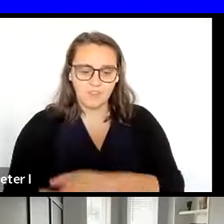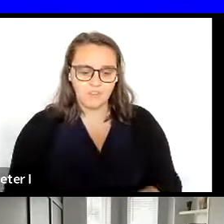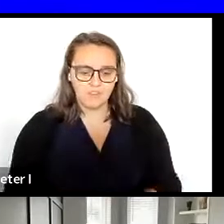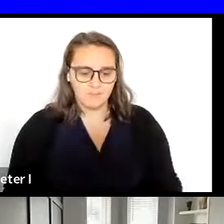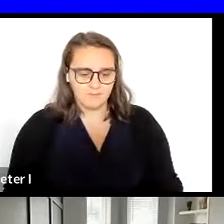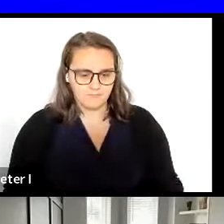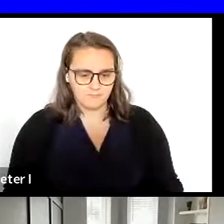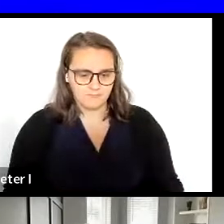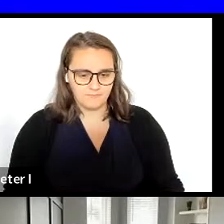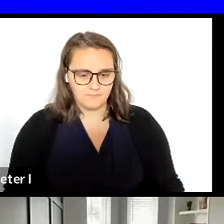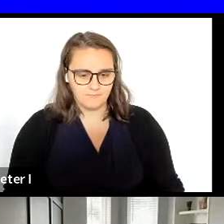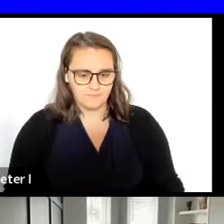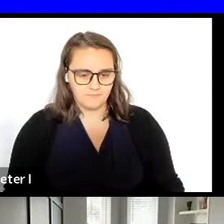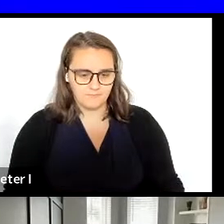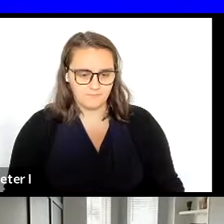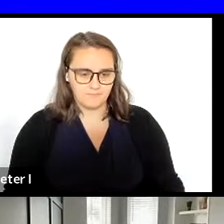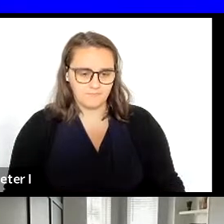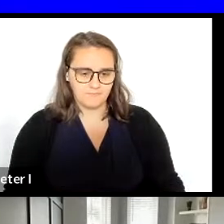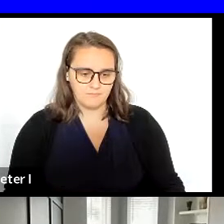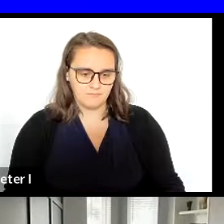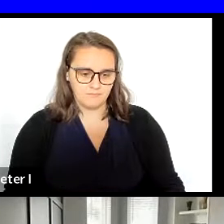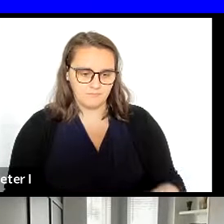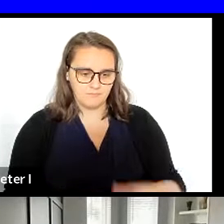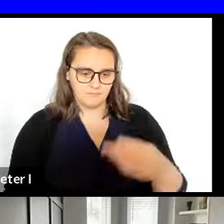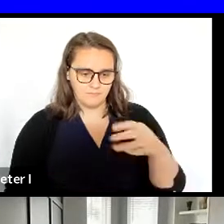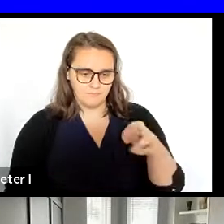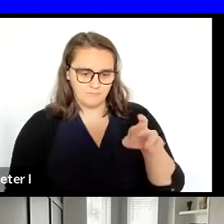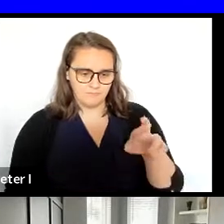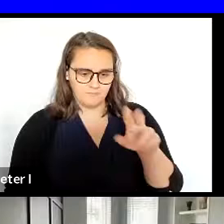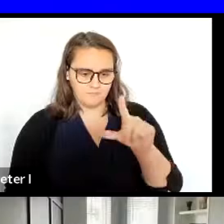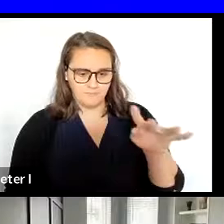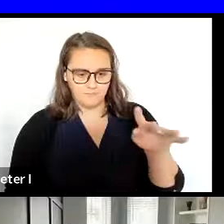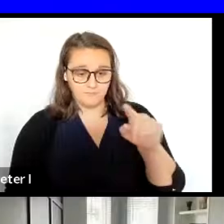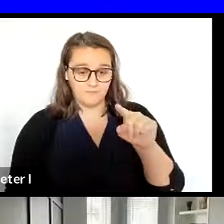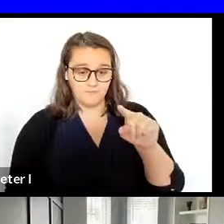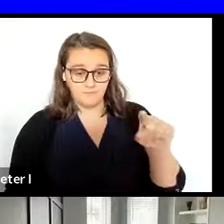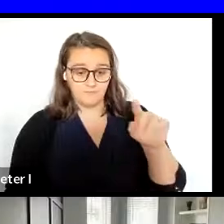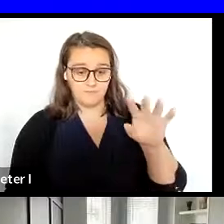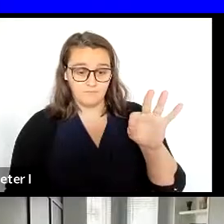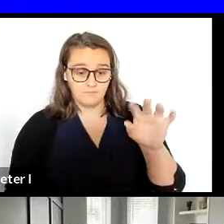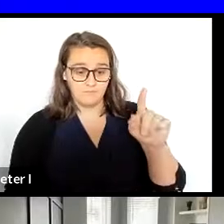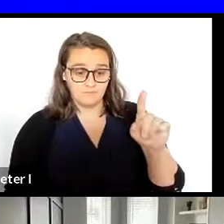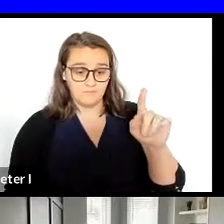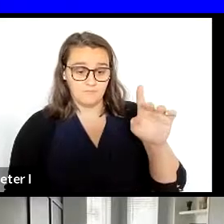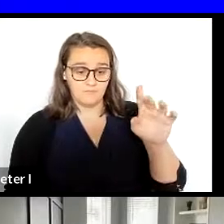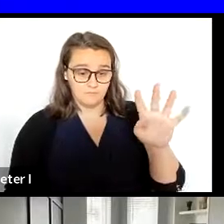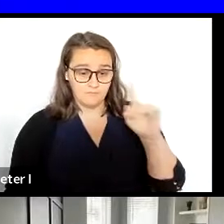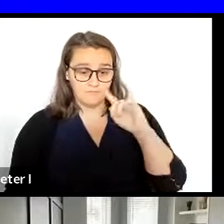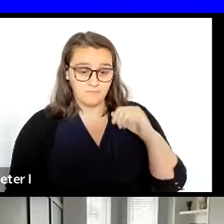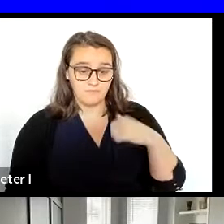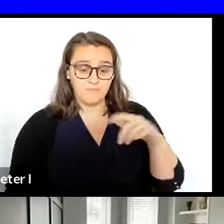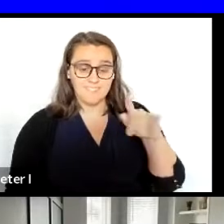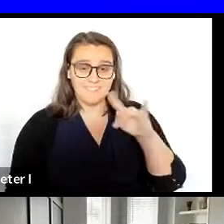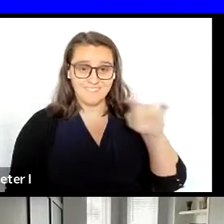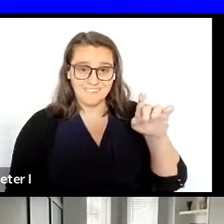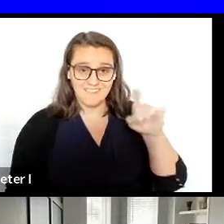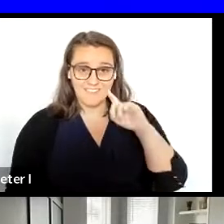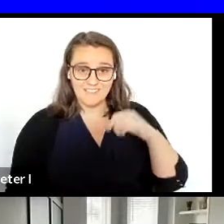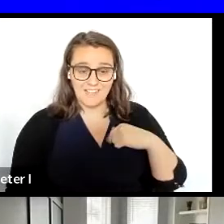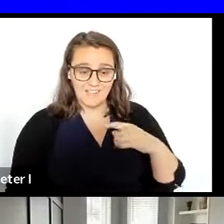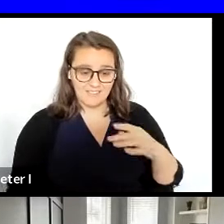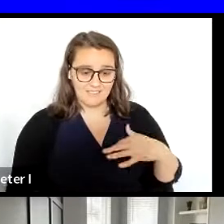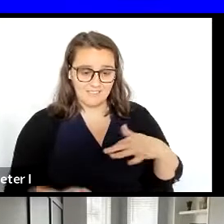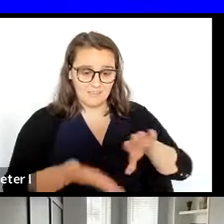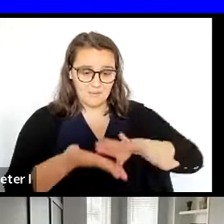The next measure is PR 24-914. Tax abatements for affordable housing in high-need areas,